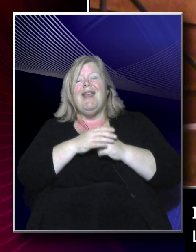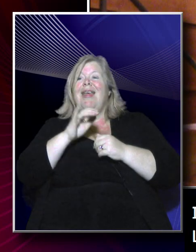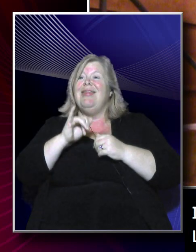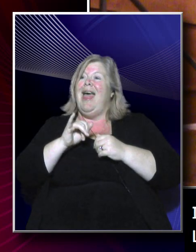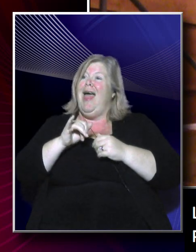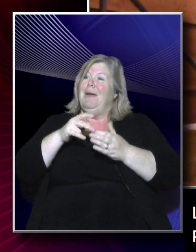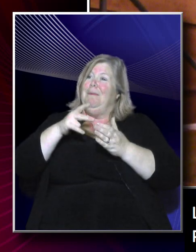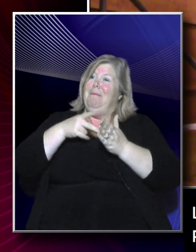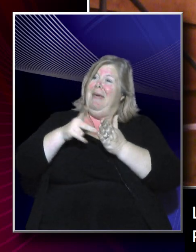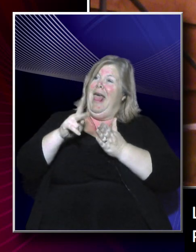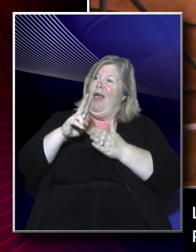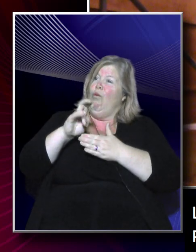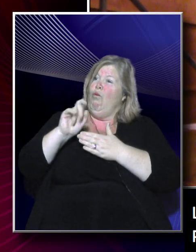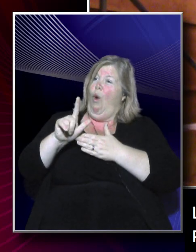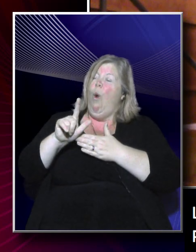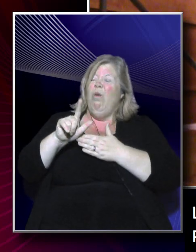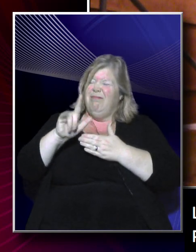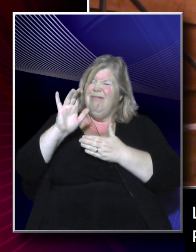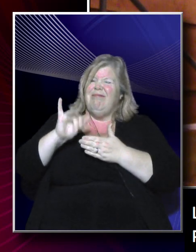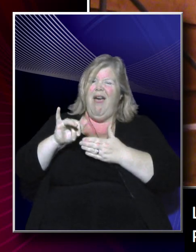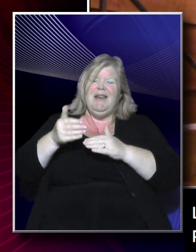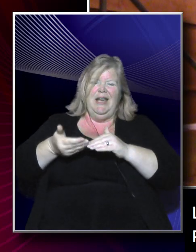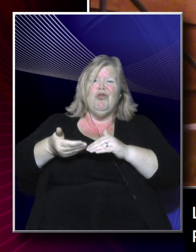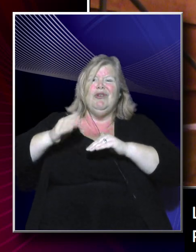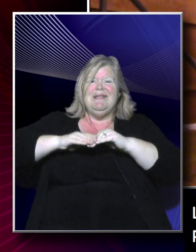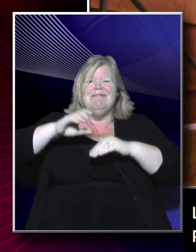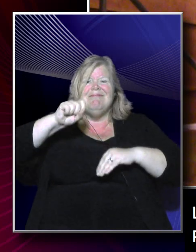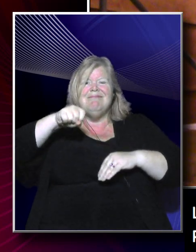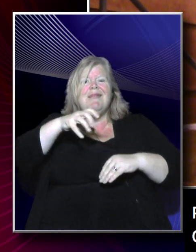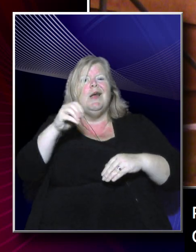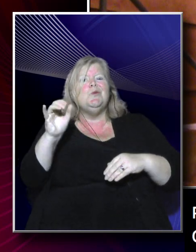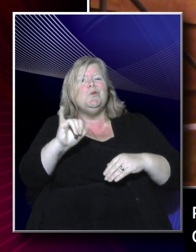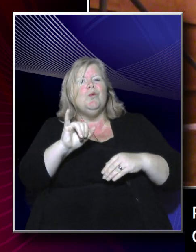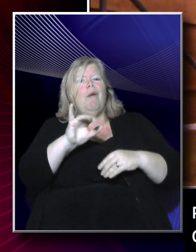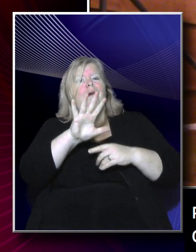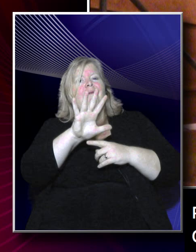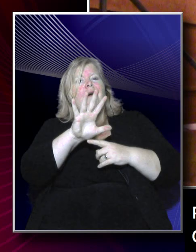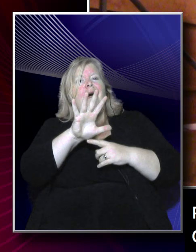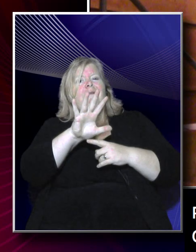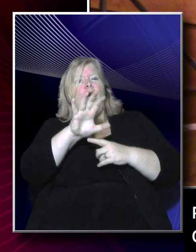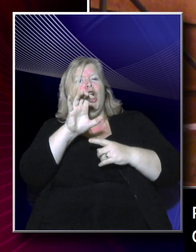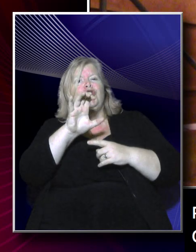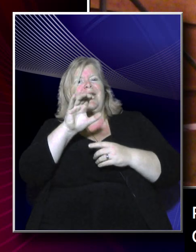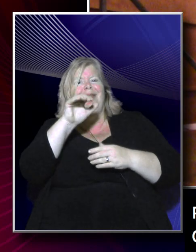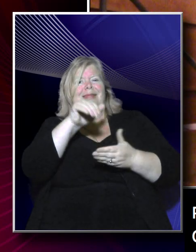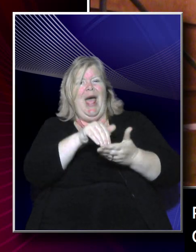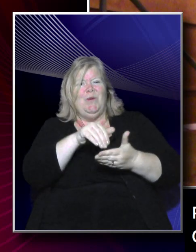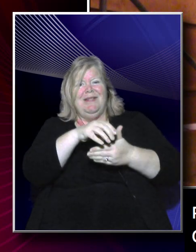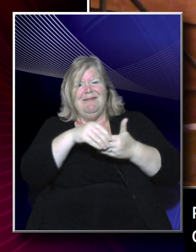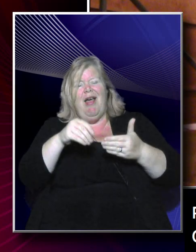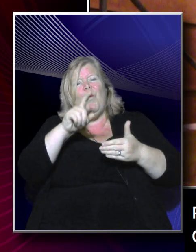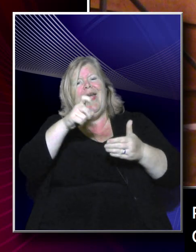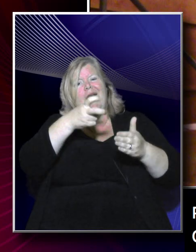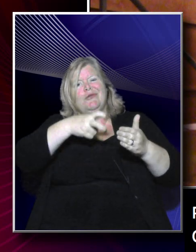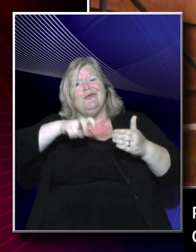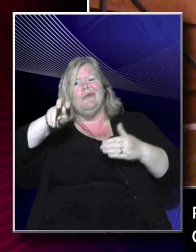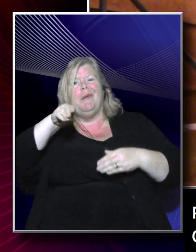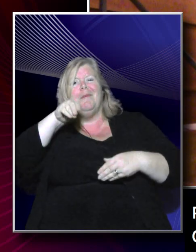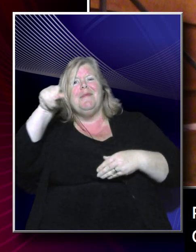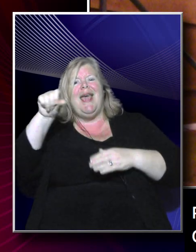just mentioned, as well as an increase of $500,000 that we transferred out to the state's